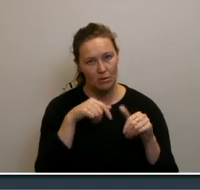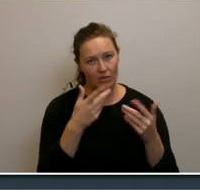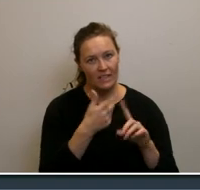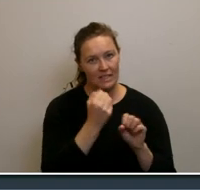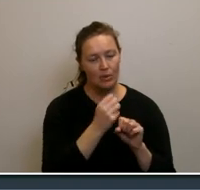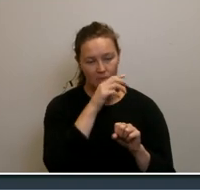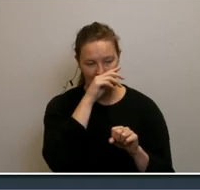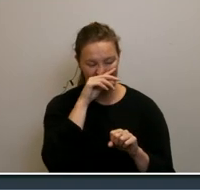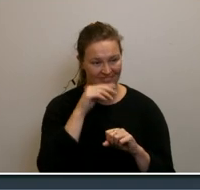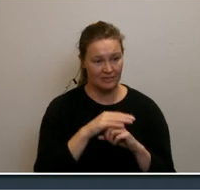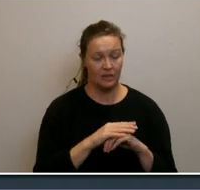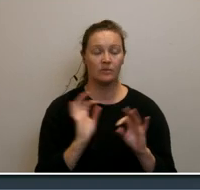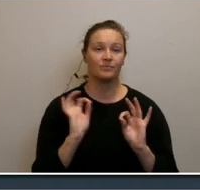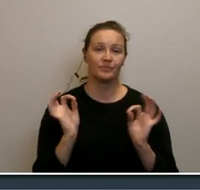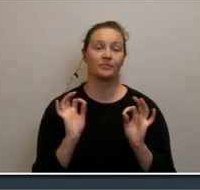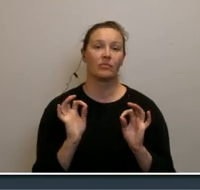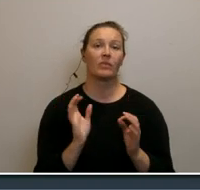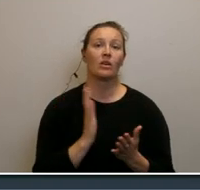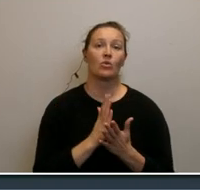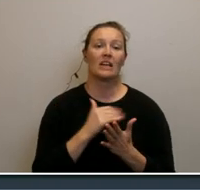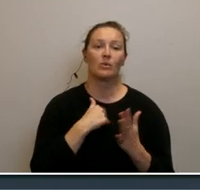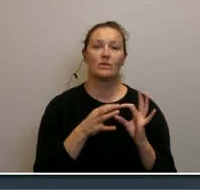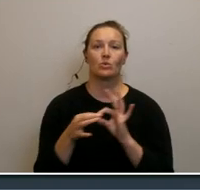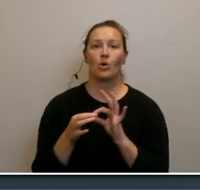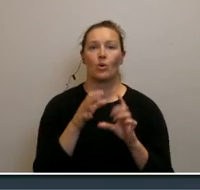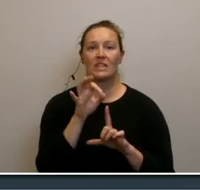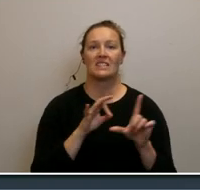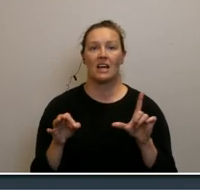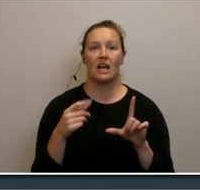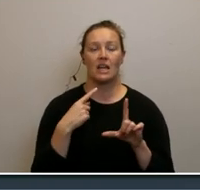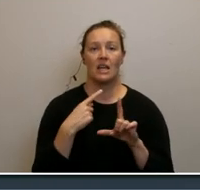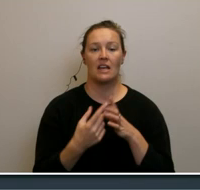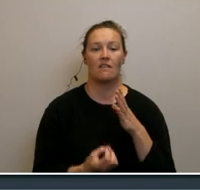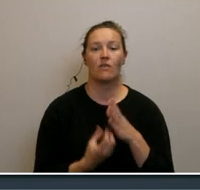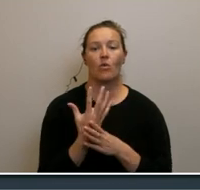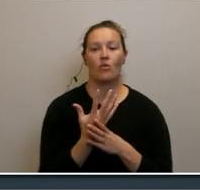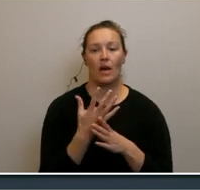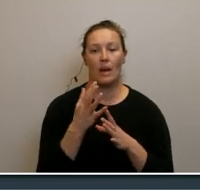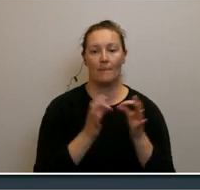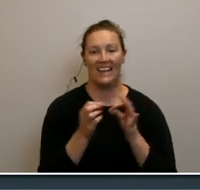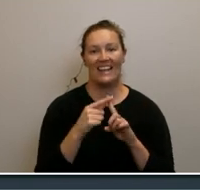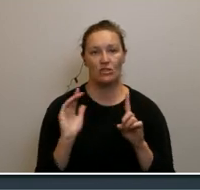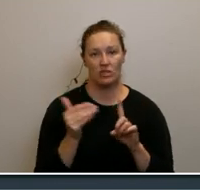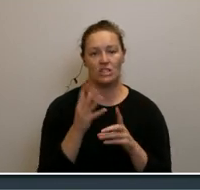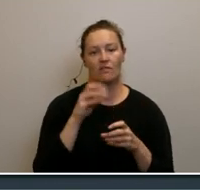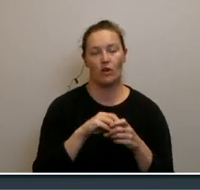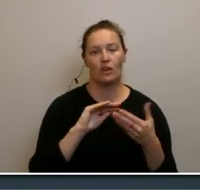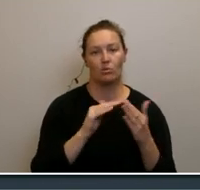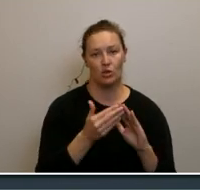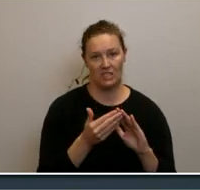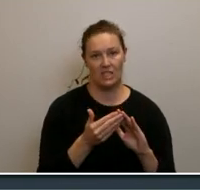No, I think it's quite clear that we need to co-design and evolve a plan and a strategy involving our